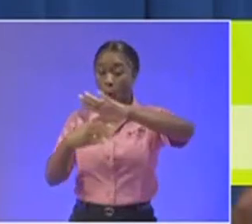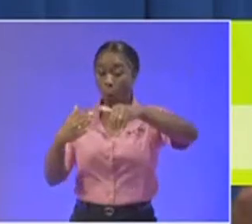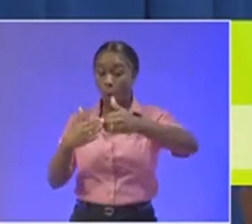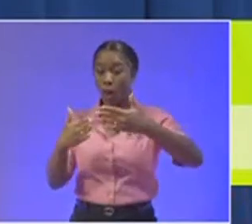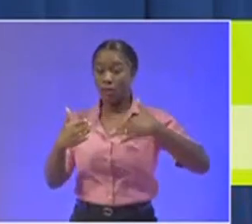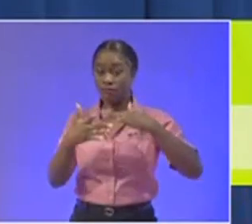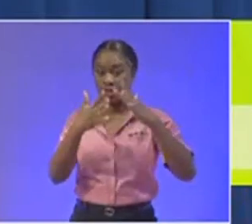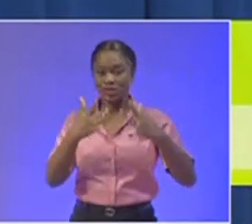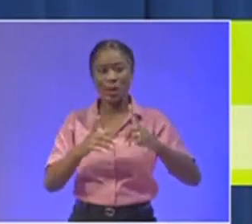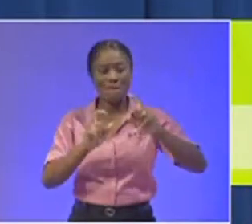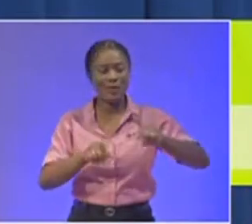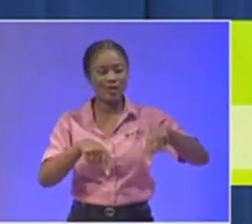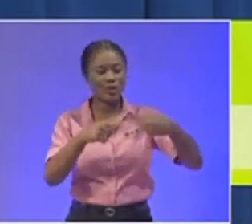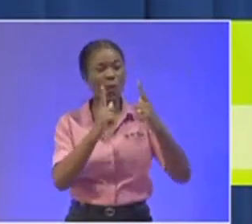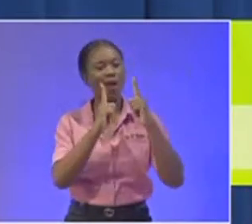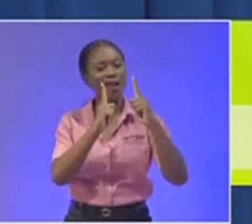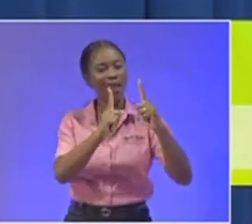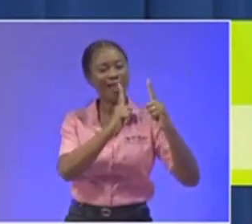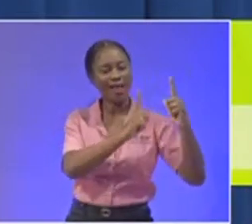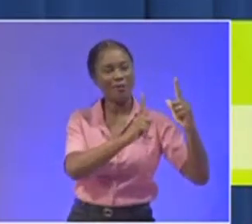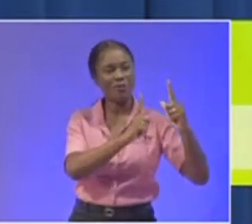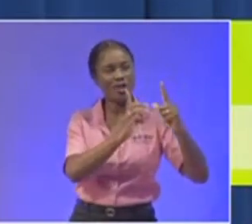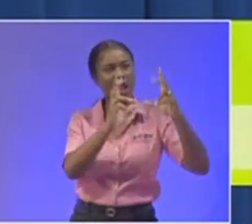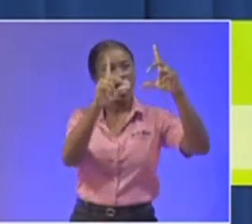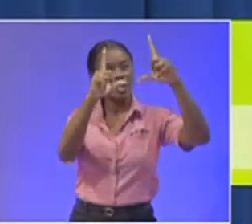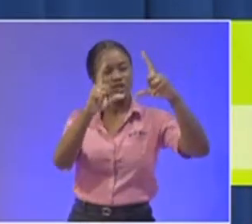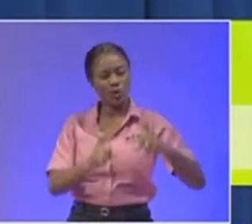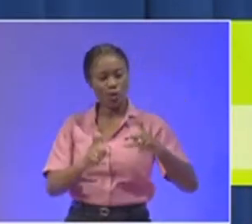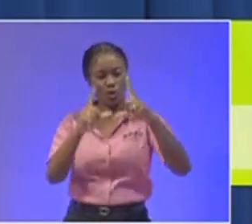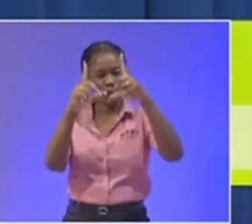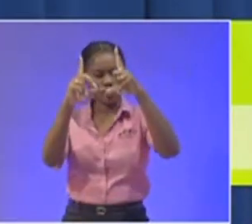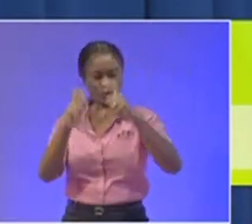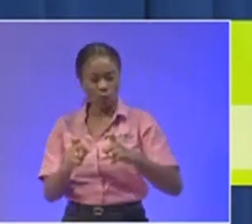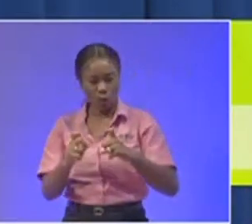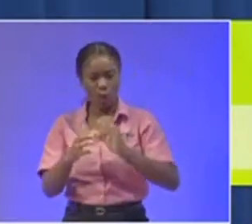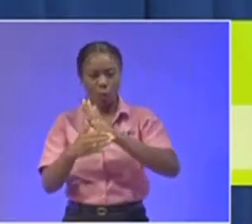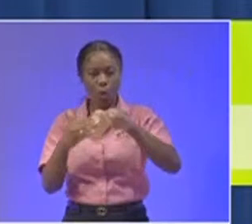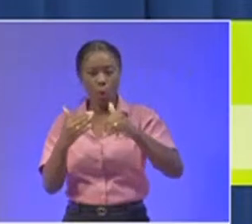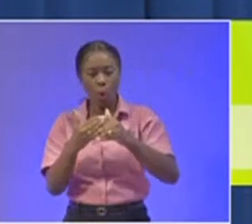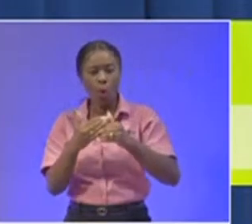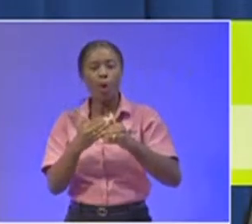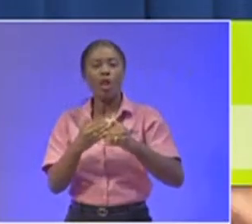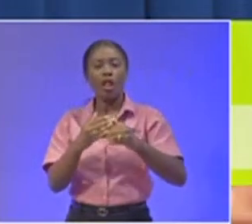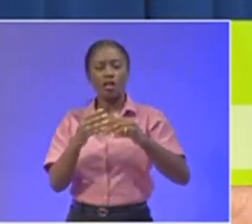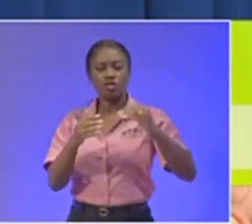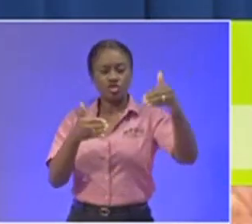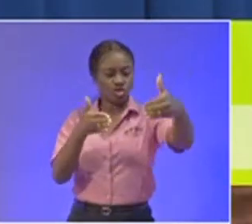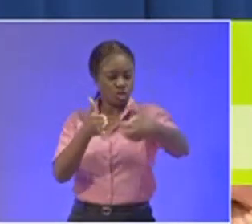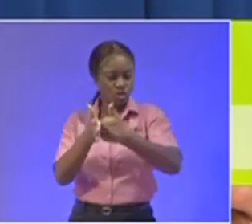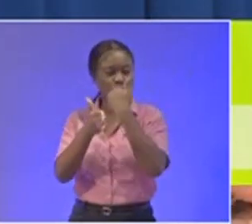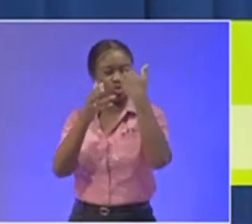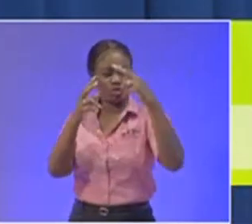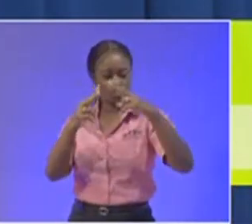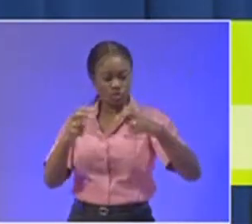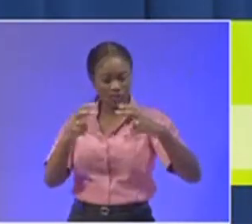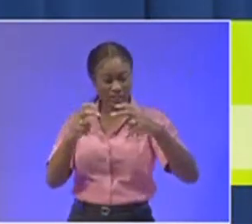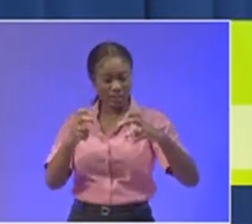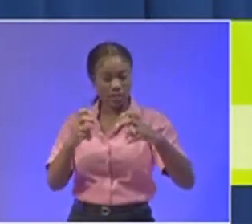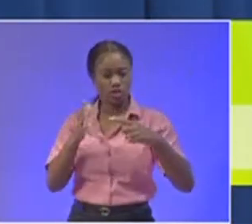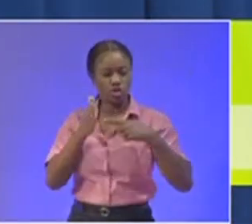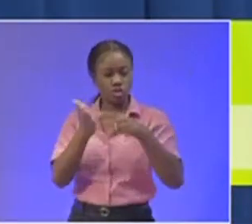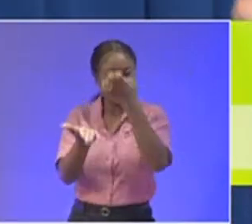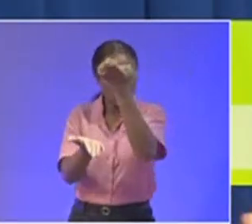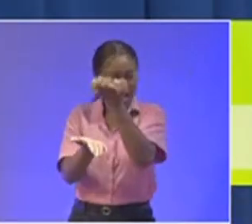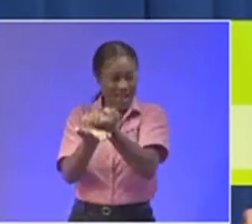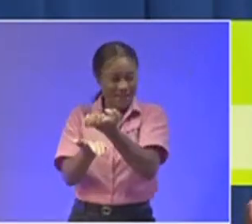to be going on the library's database and downloading the latest research and finding that evidence base to support